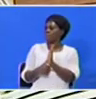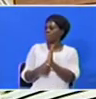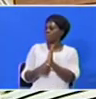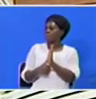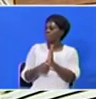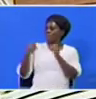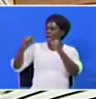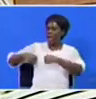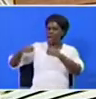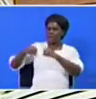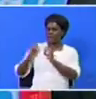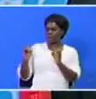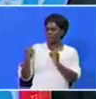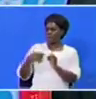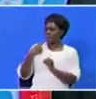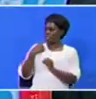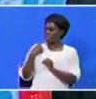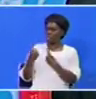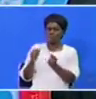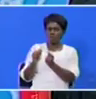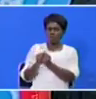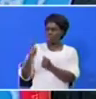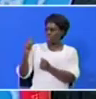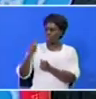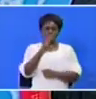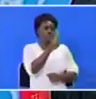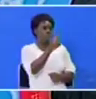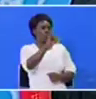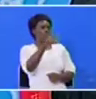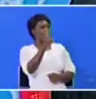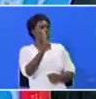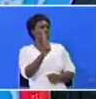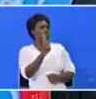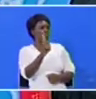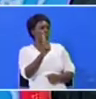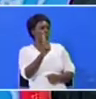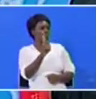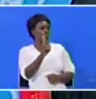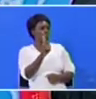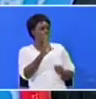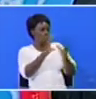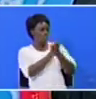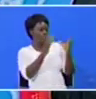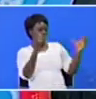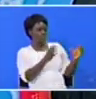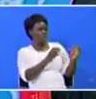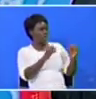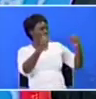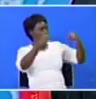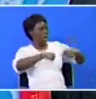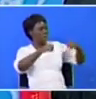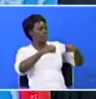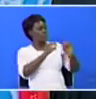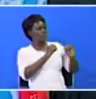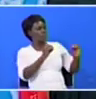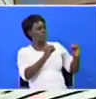was no consensus. I spoke to Rafael Tuju, who represented the Jubilee Party. My brief is there was no consensus. Okay,